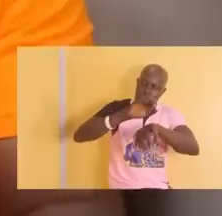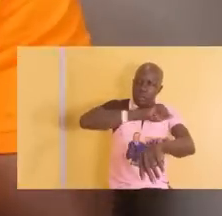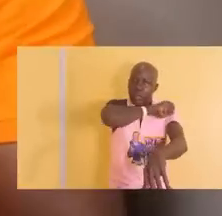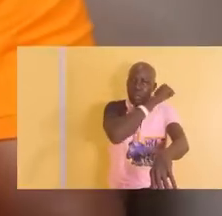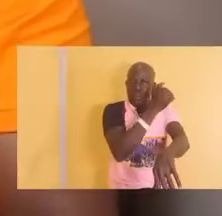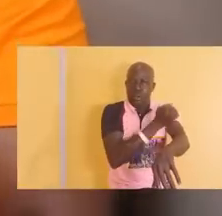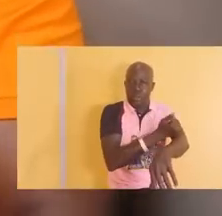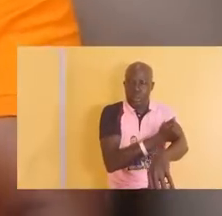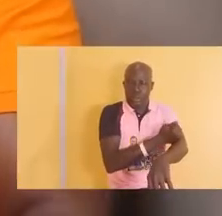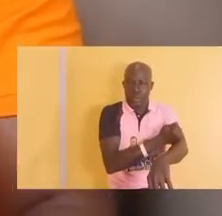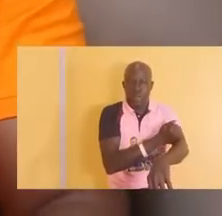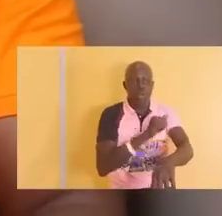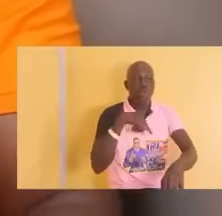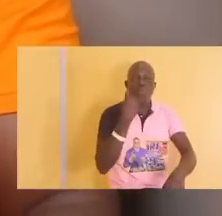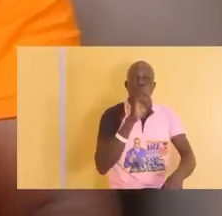2023, I send for this authority.